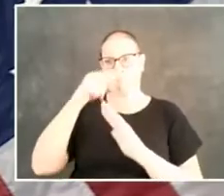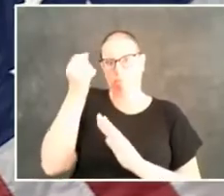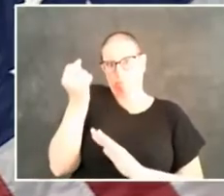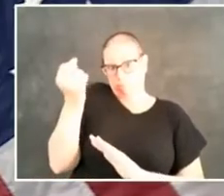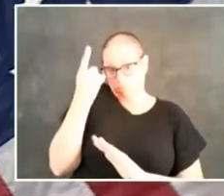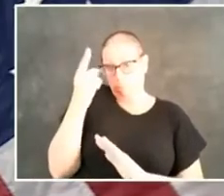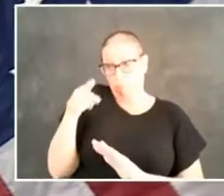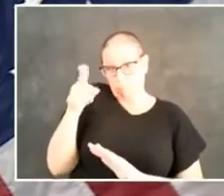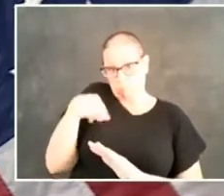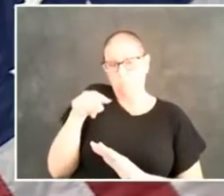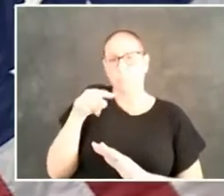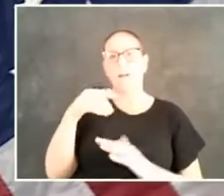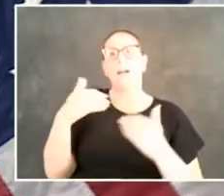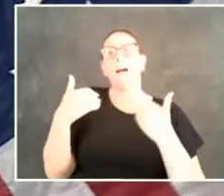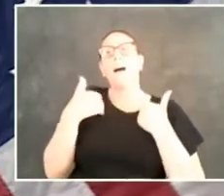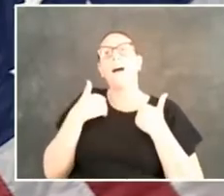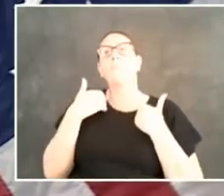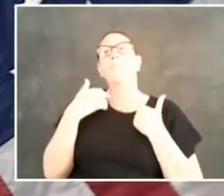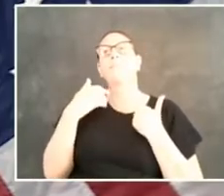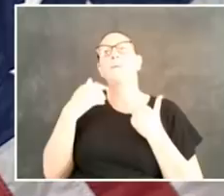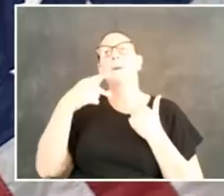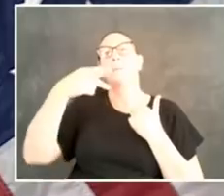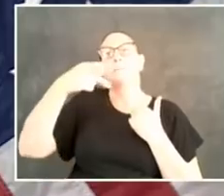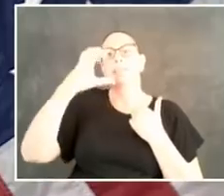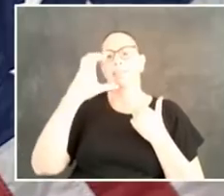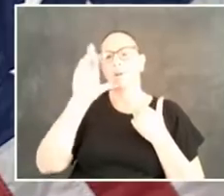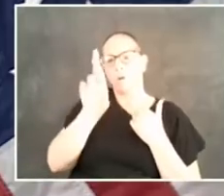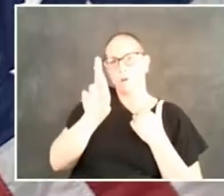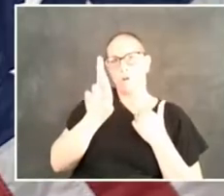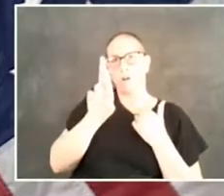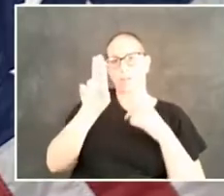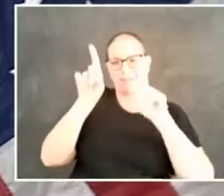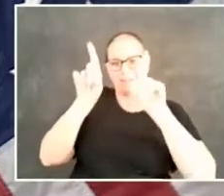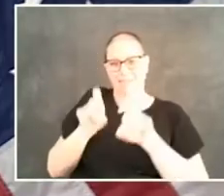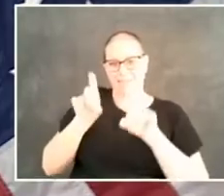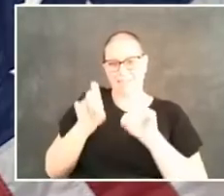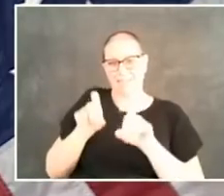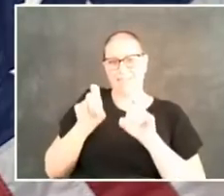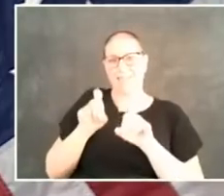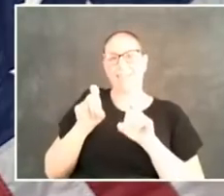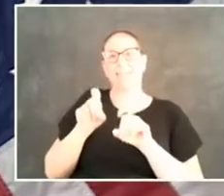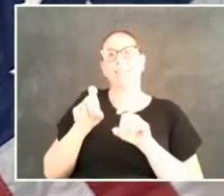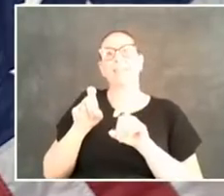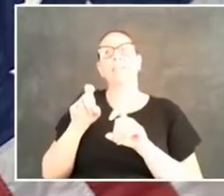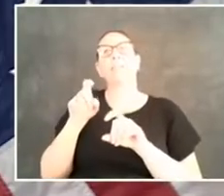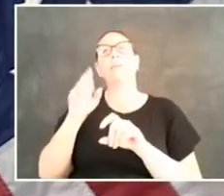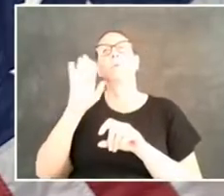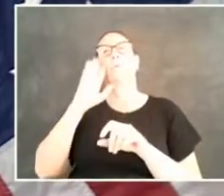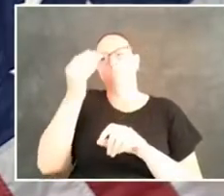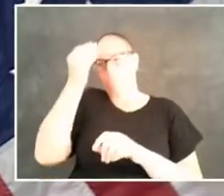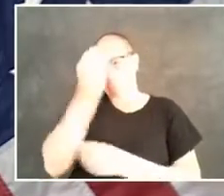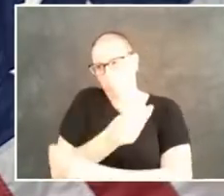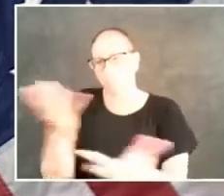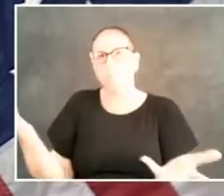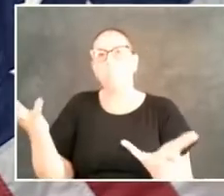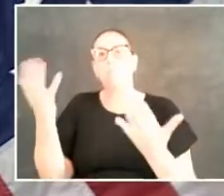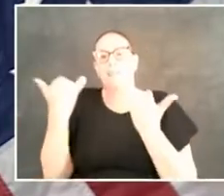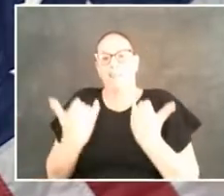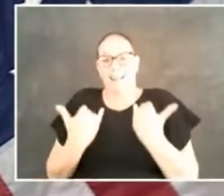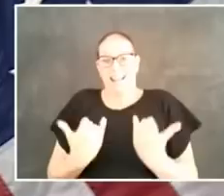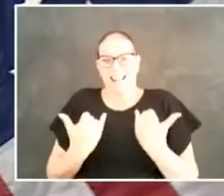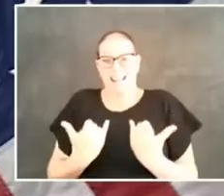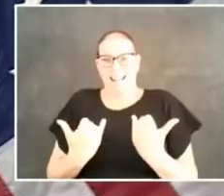PCR testing, which is to tell you right now, anybody, do you have this disease right now or not? And that is